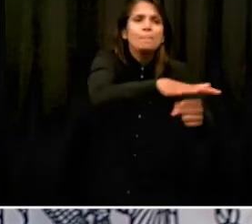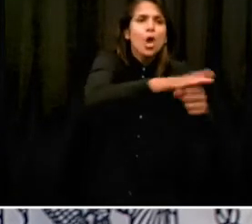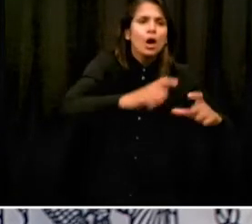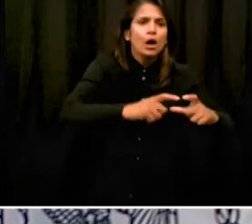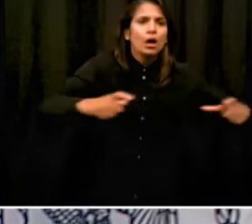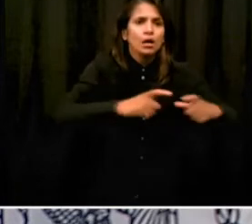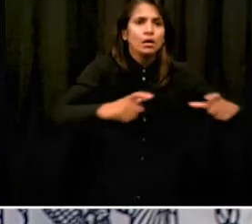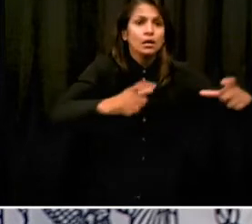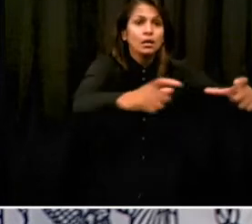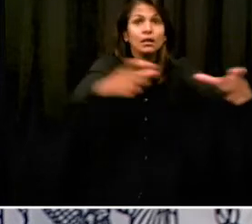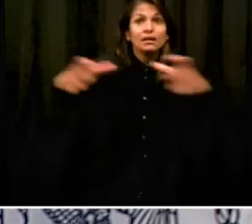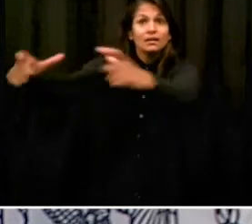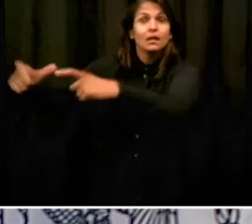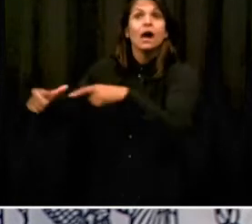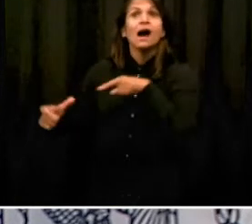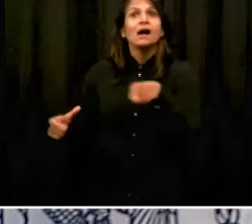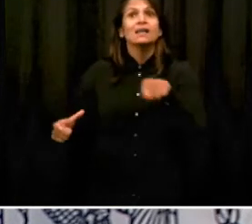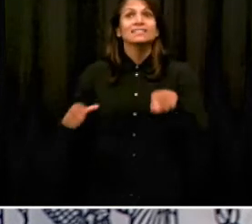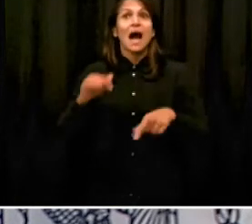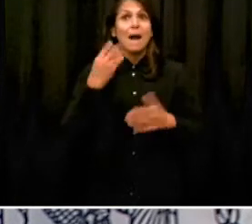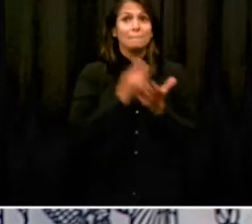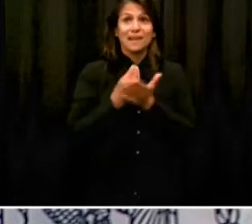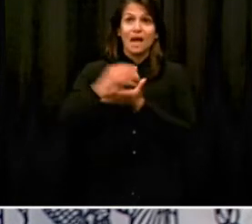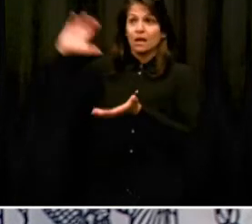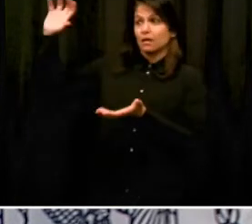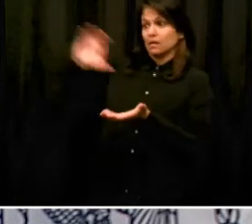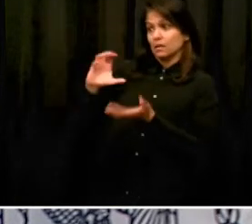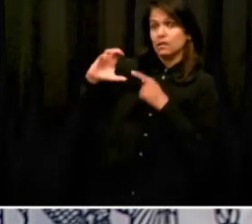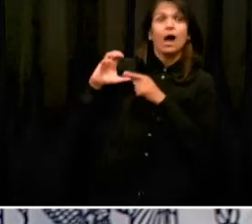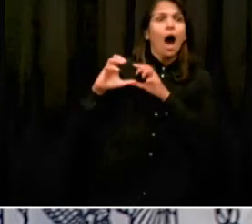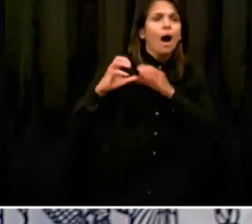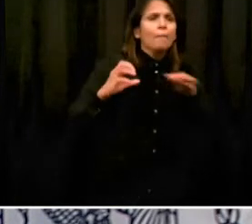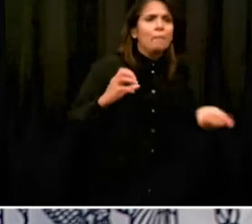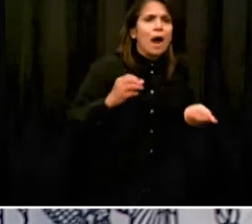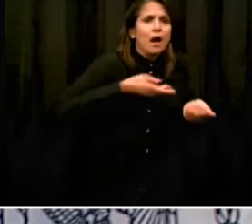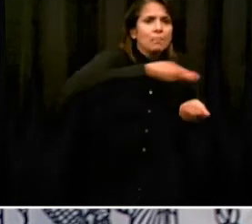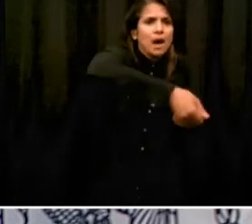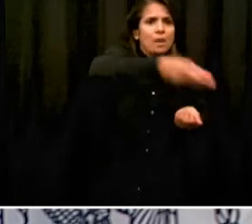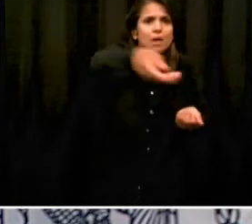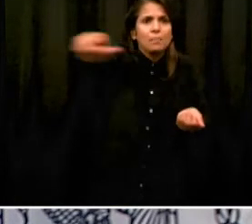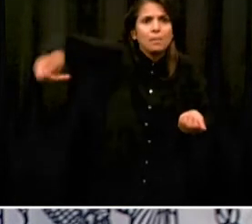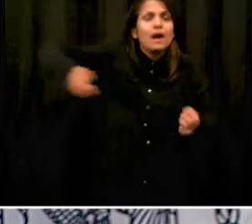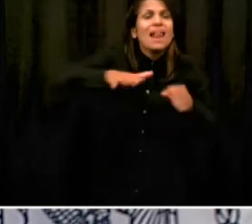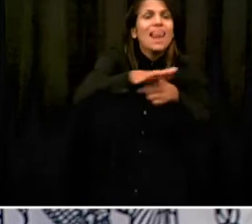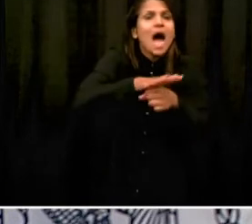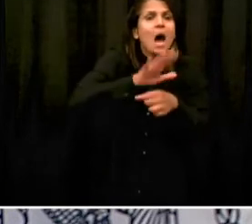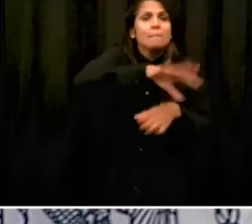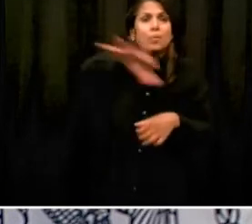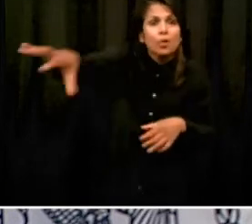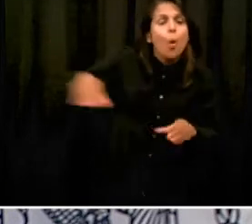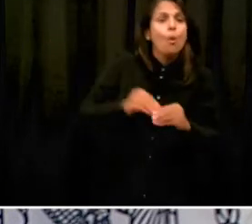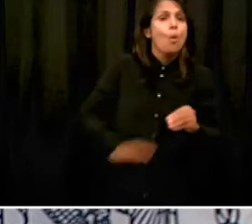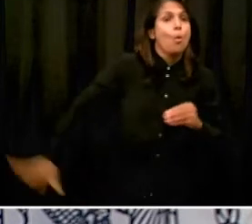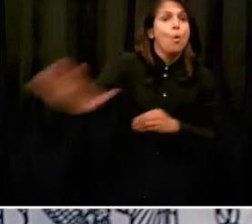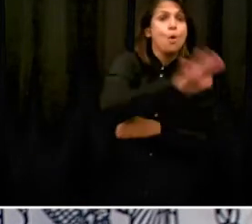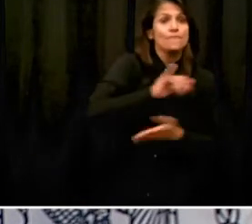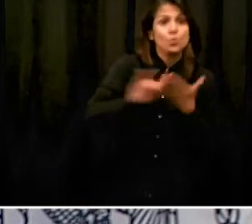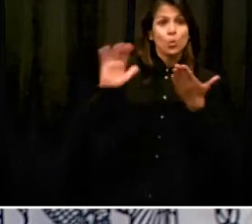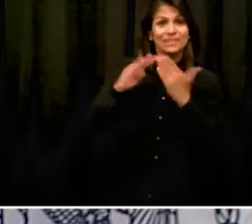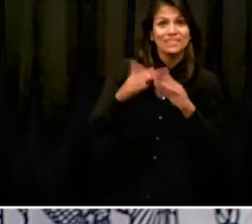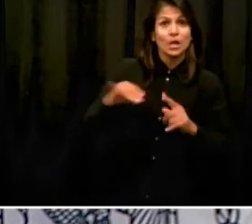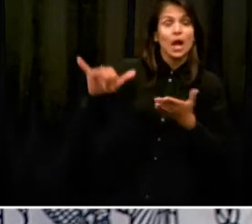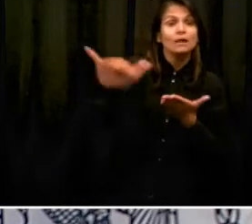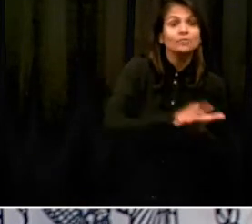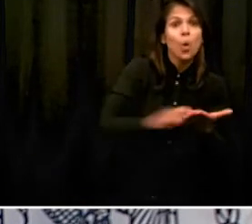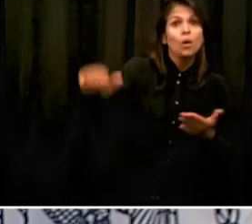housing. And, I just say we desperately need more affordable housing in this city. I think there's going to